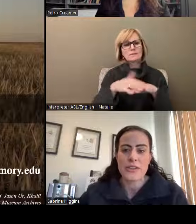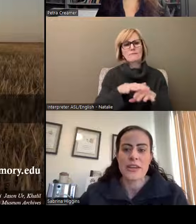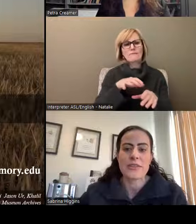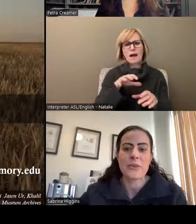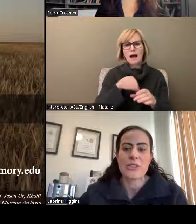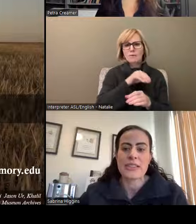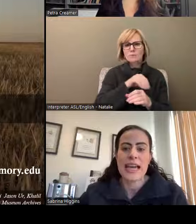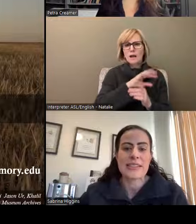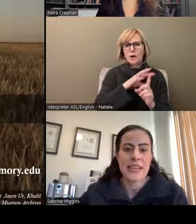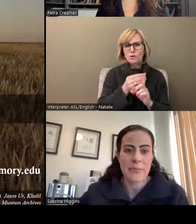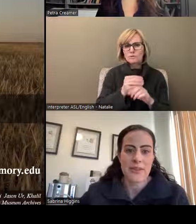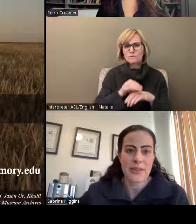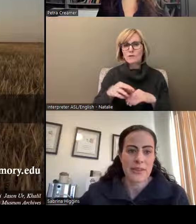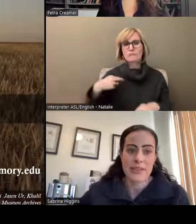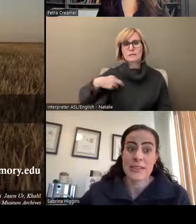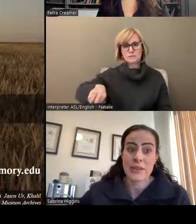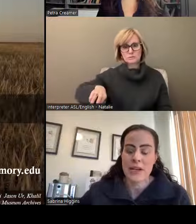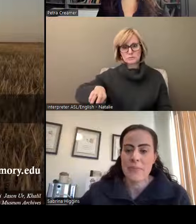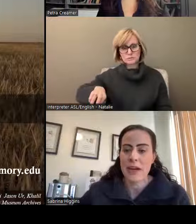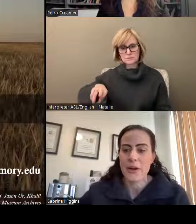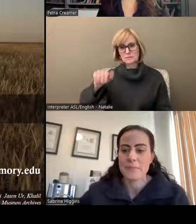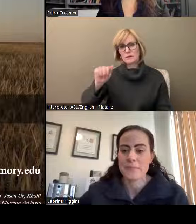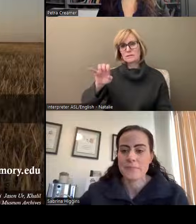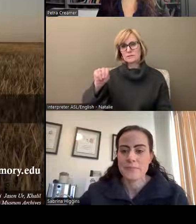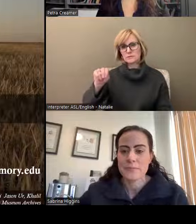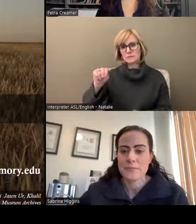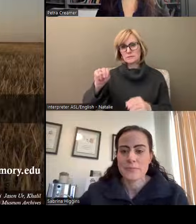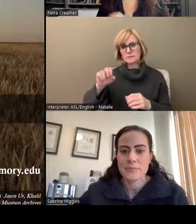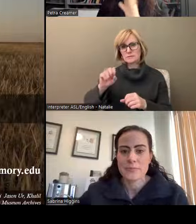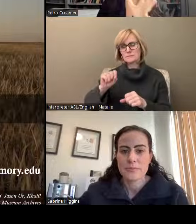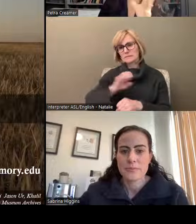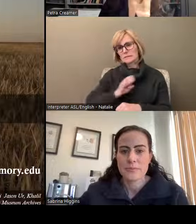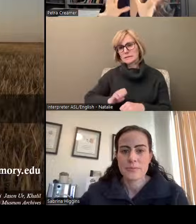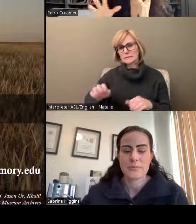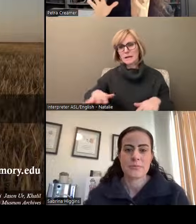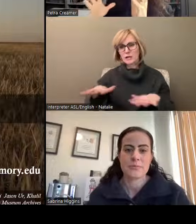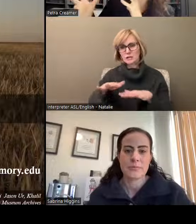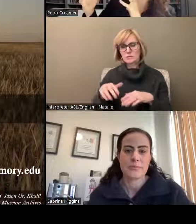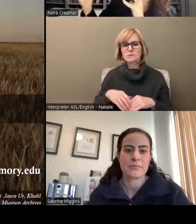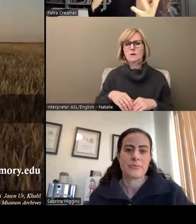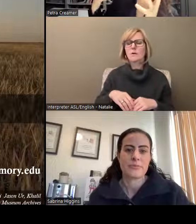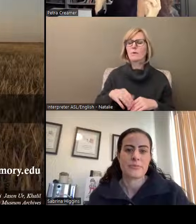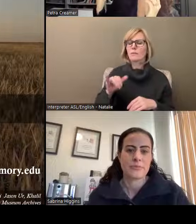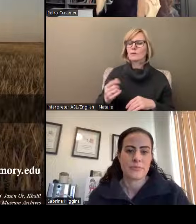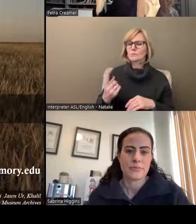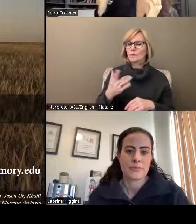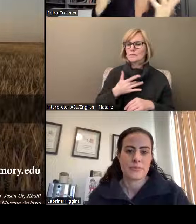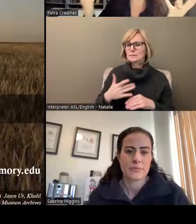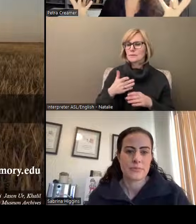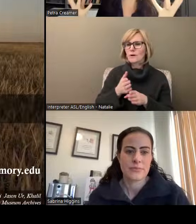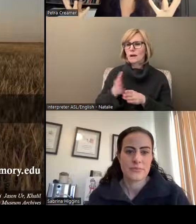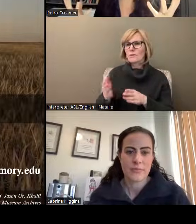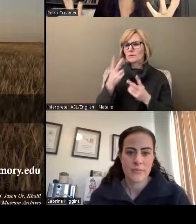cultures affect the religious landscape of the Assyrian Empire? So this is one of the areas where we tend to see